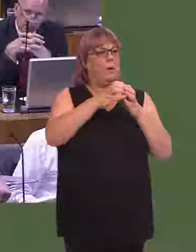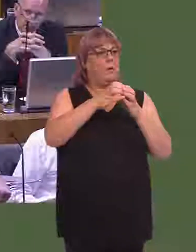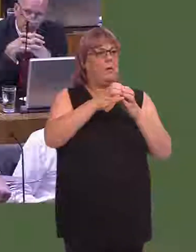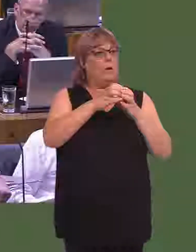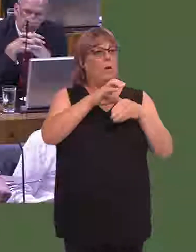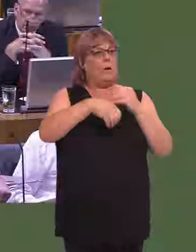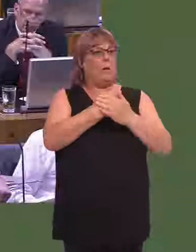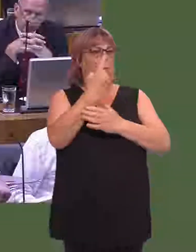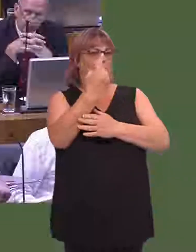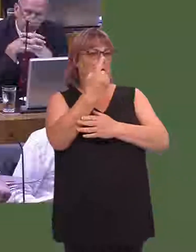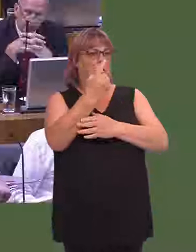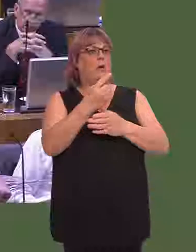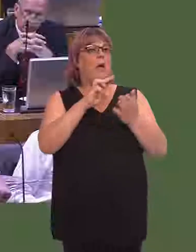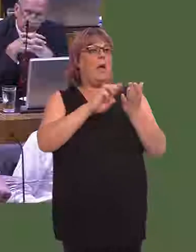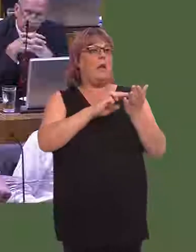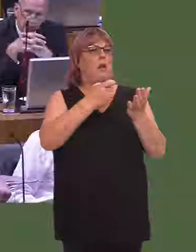NRW.